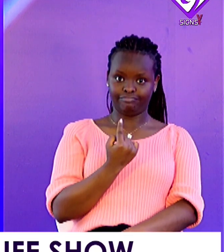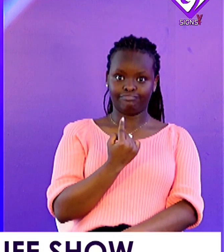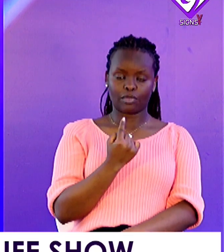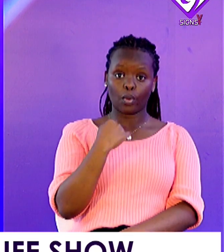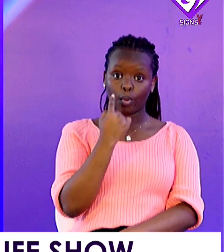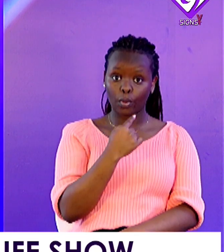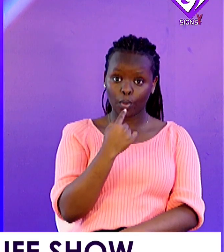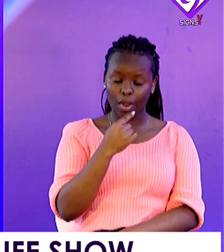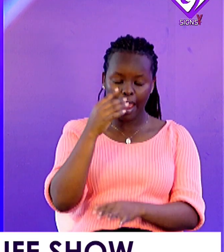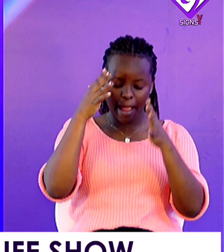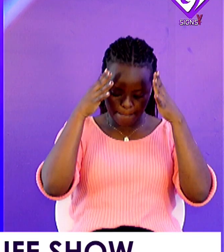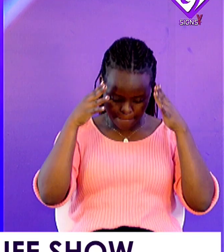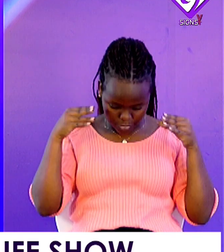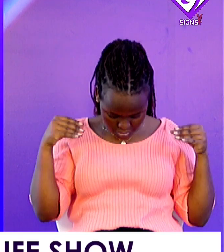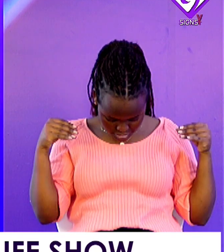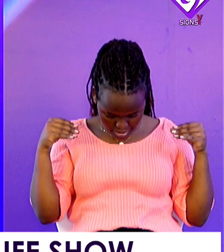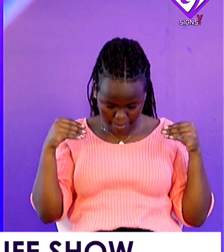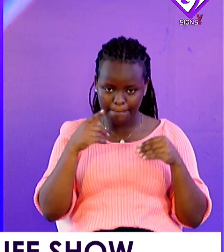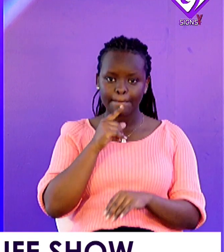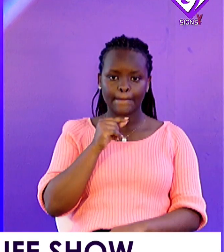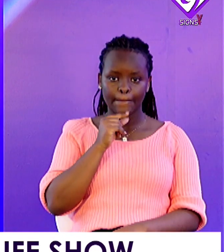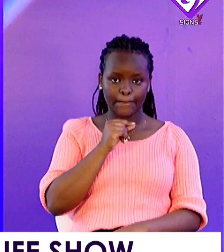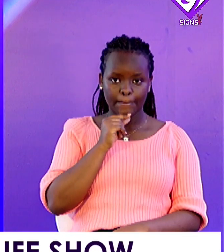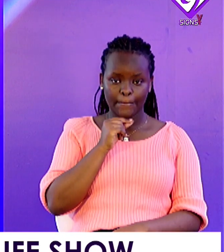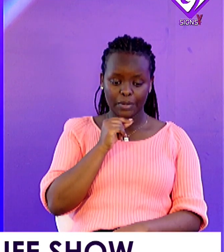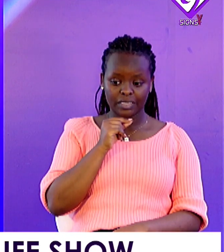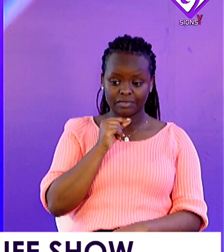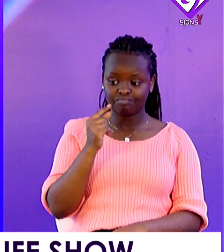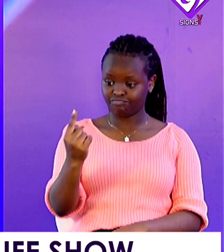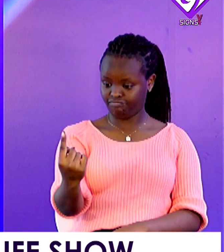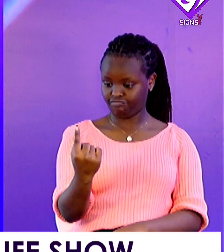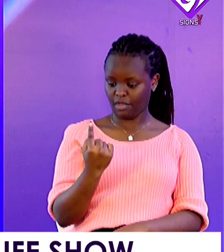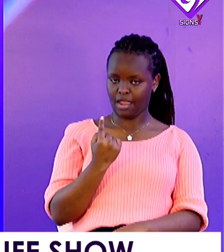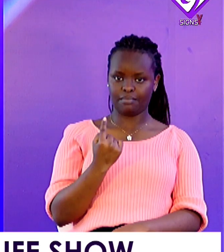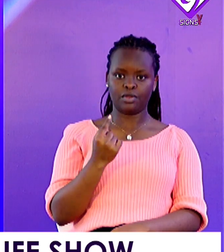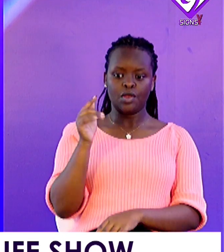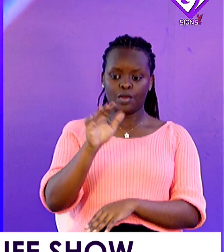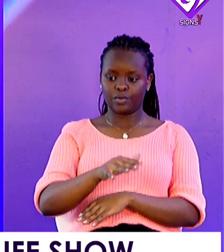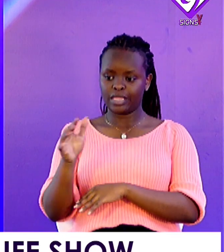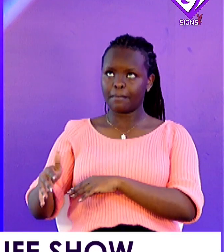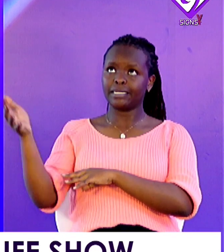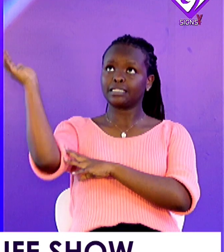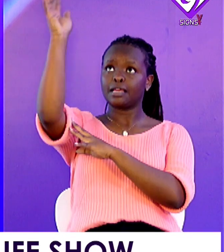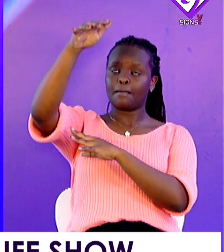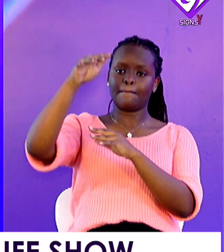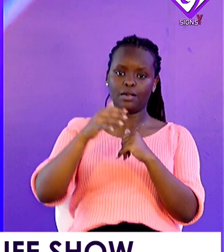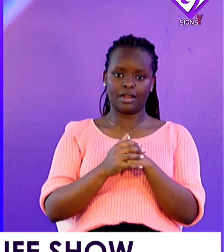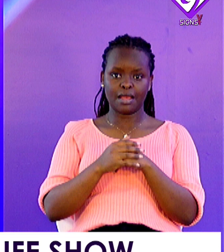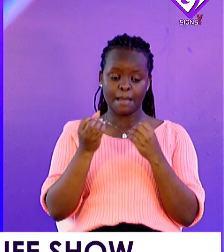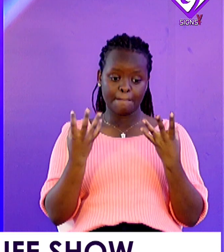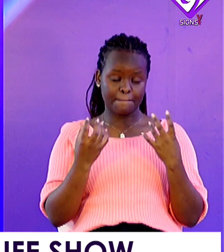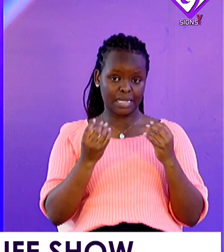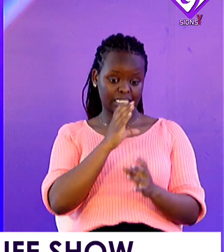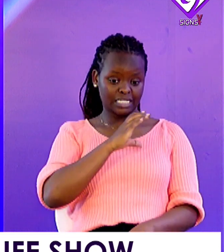was a Muslim boy. A Muslim boy is the one who came to me with the basketball. Many of the